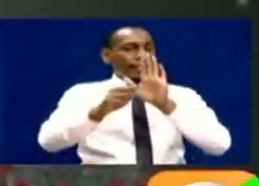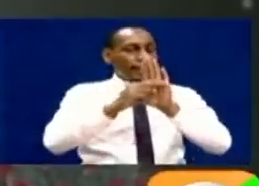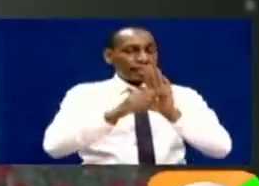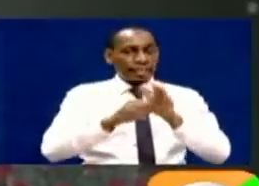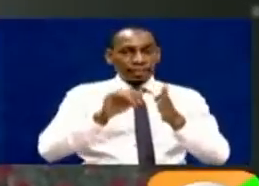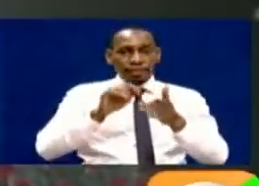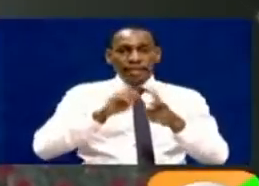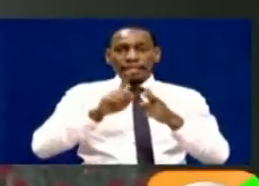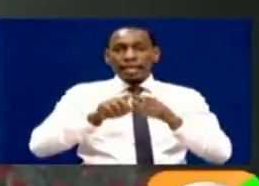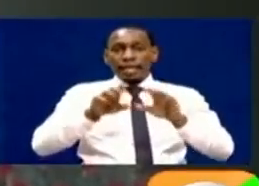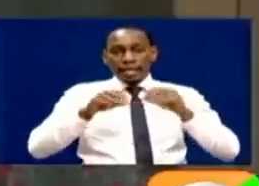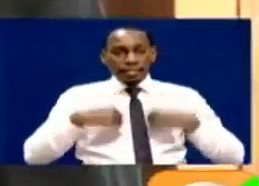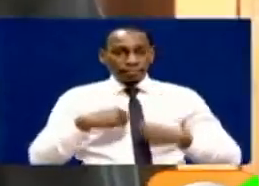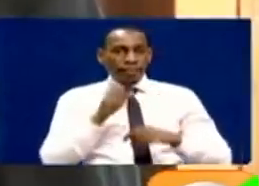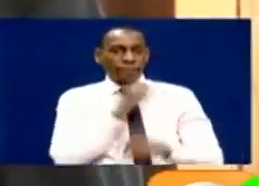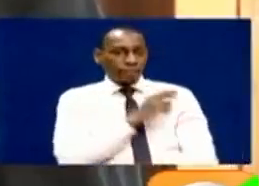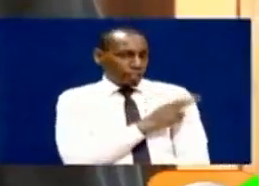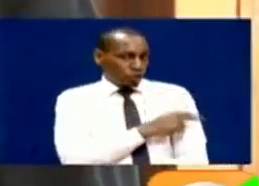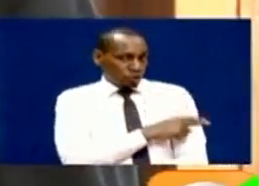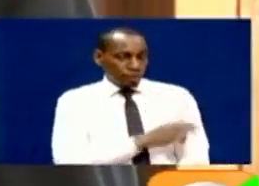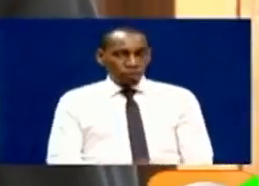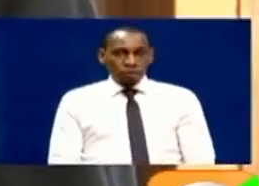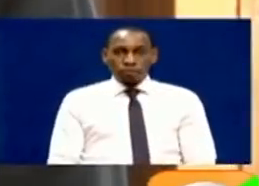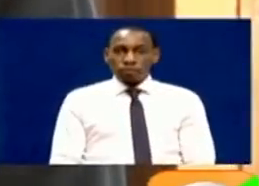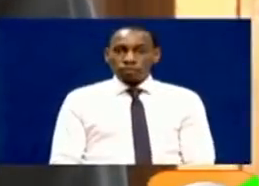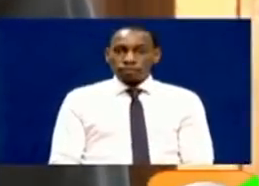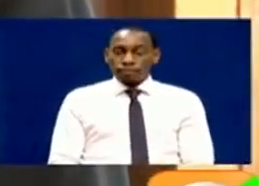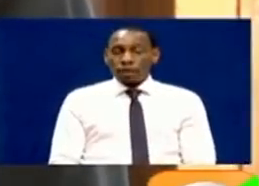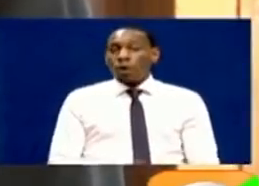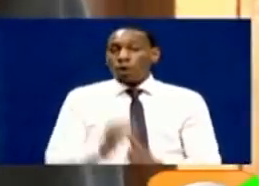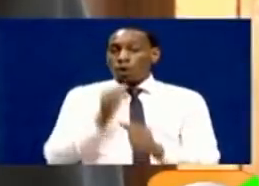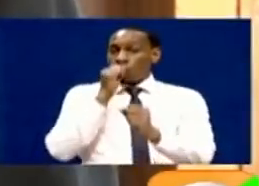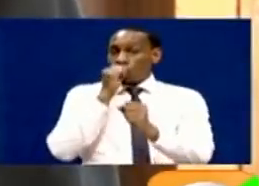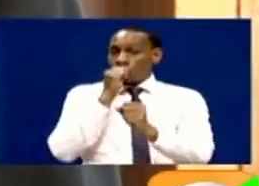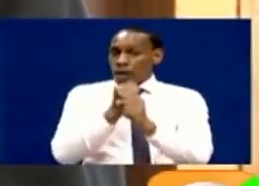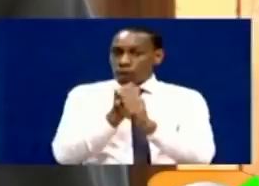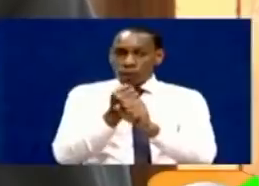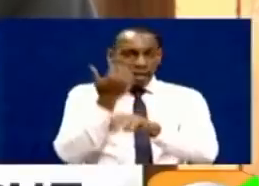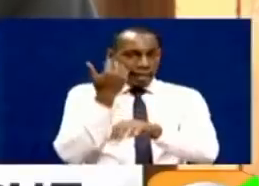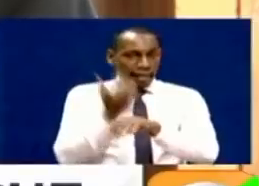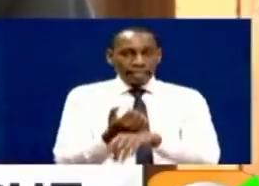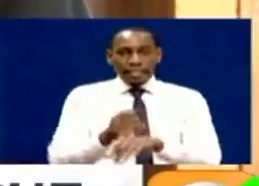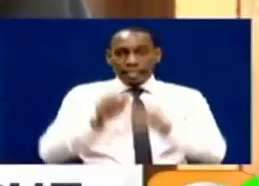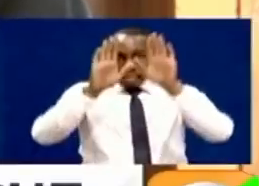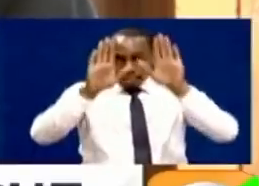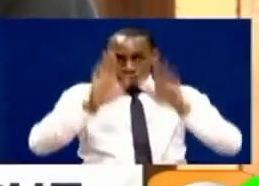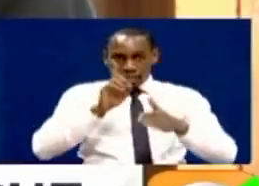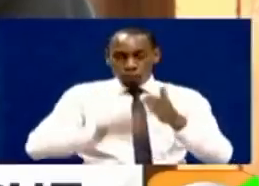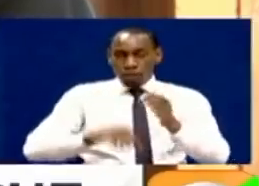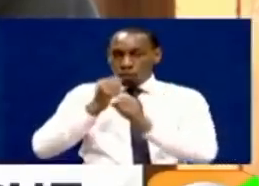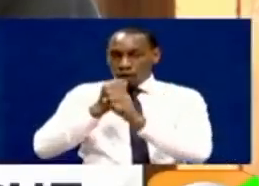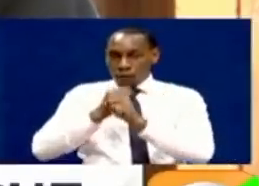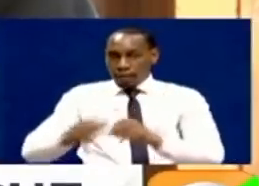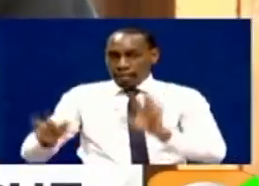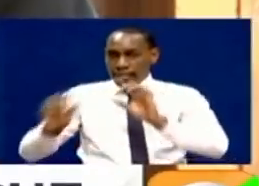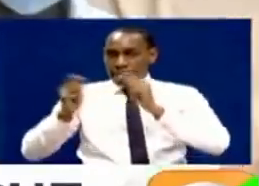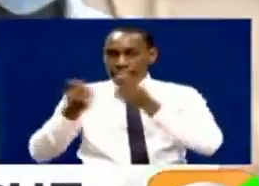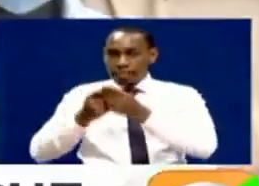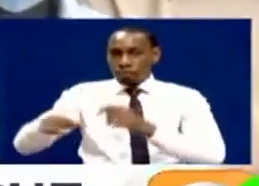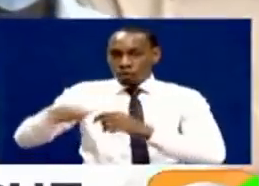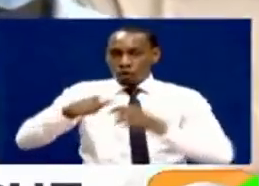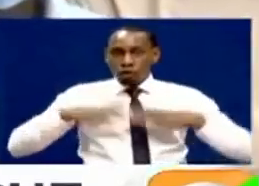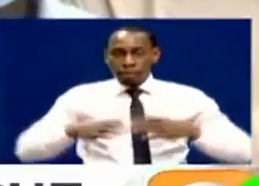they're allowed to leave quarantine. It is a very hard job unless we work as a team. The local people, the